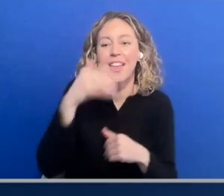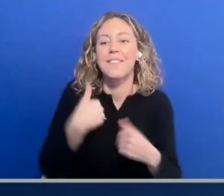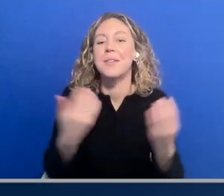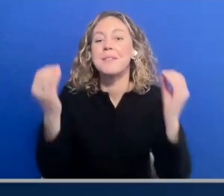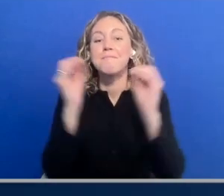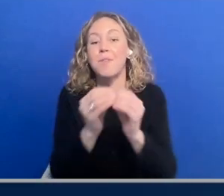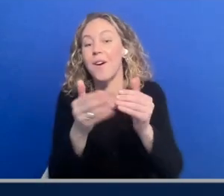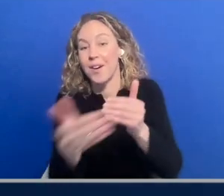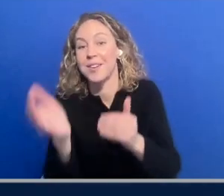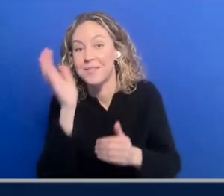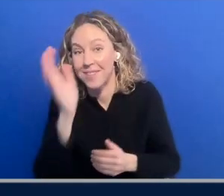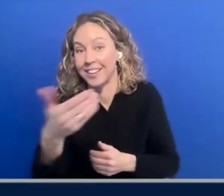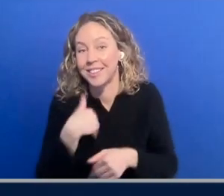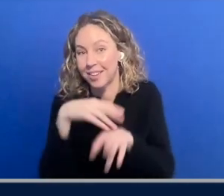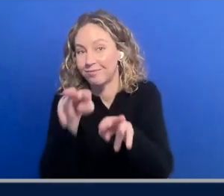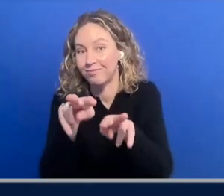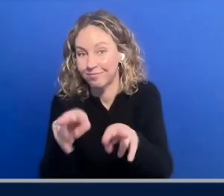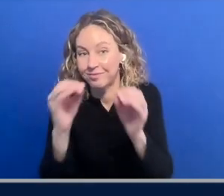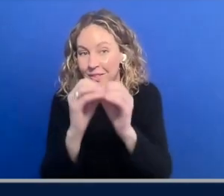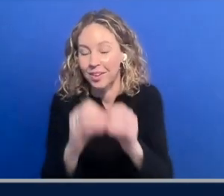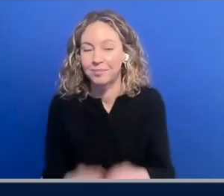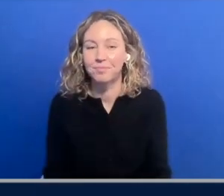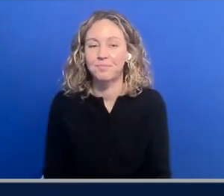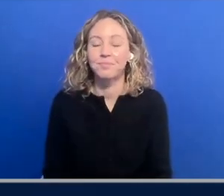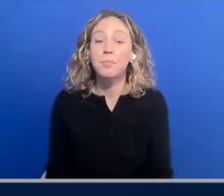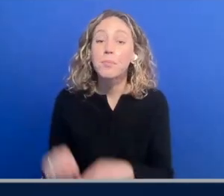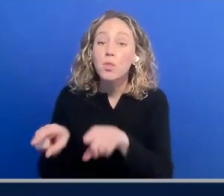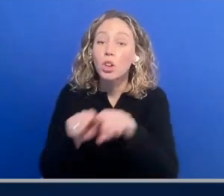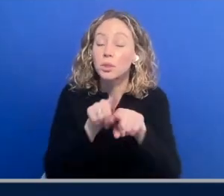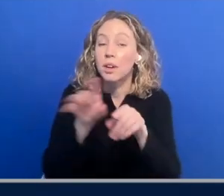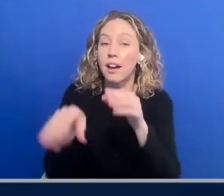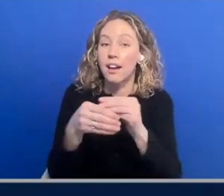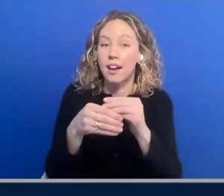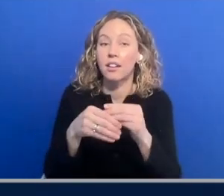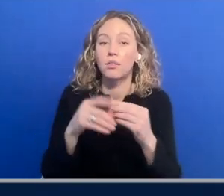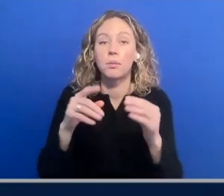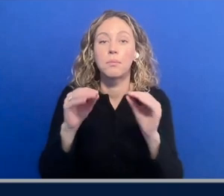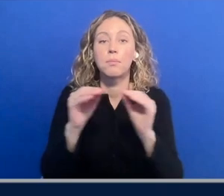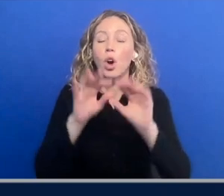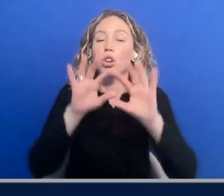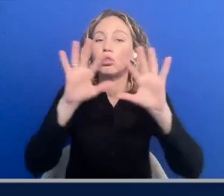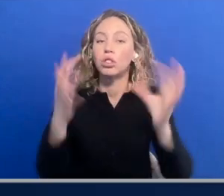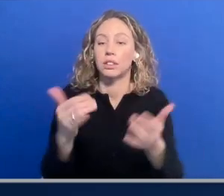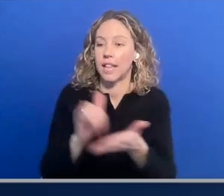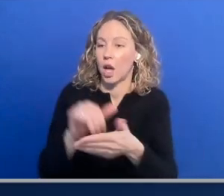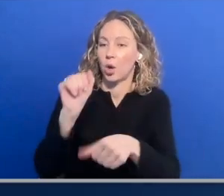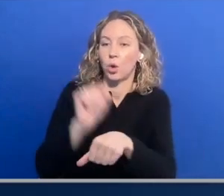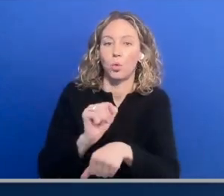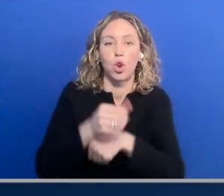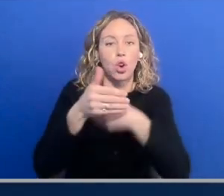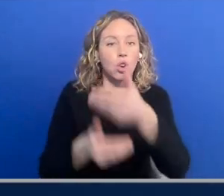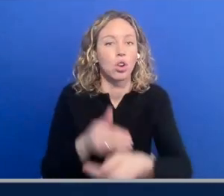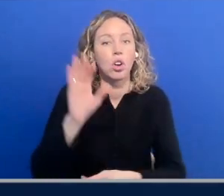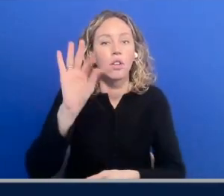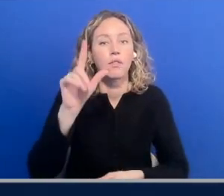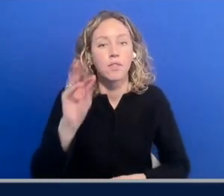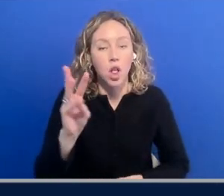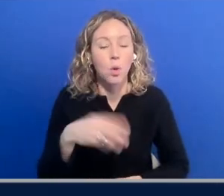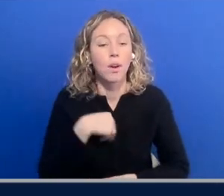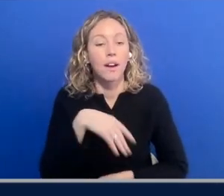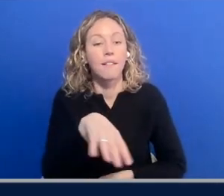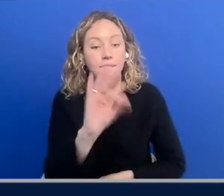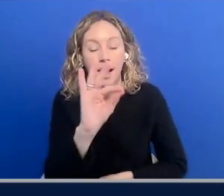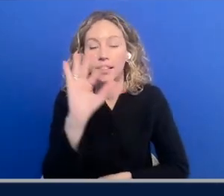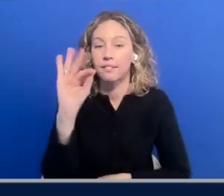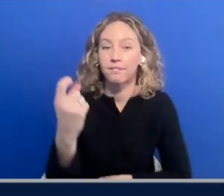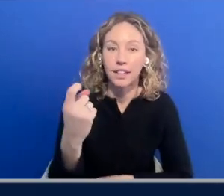Yeah. awesome. And I think just generally the overall workflow of fixing issues, and how do we